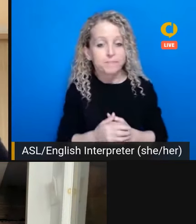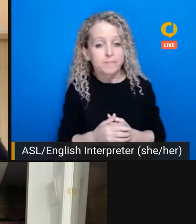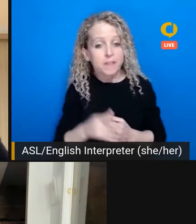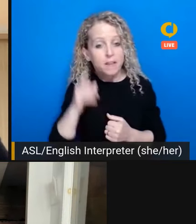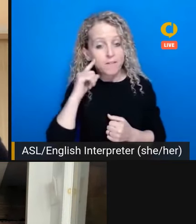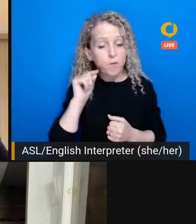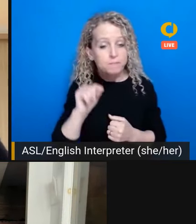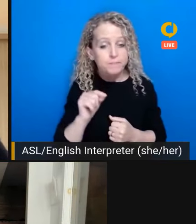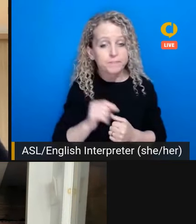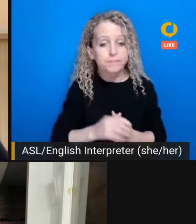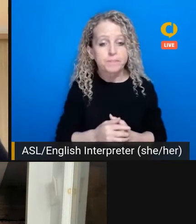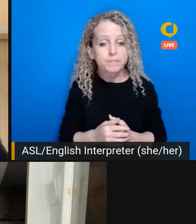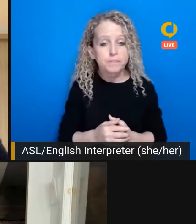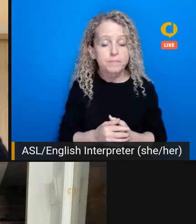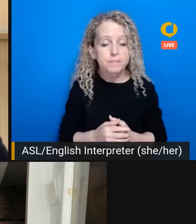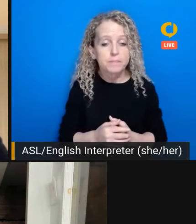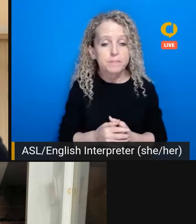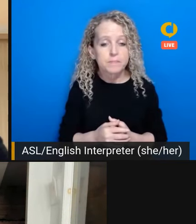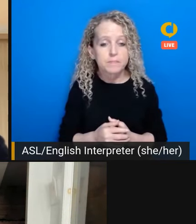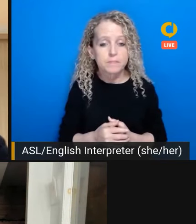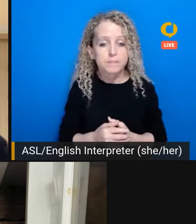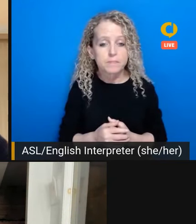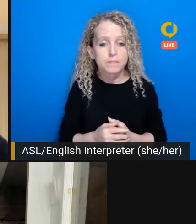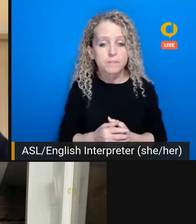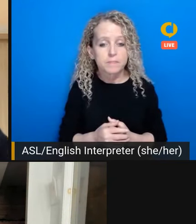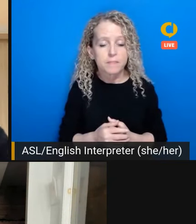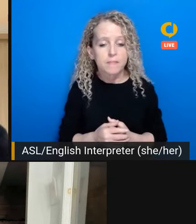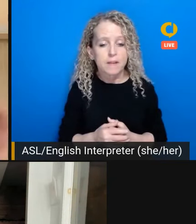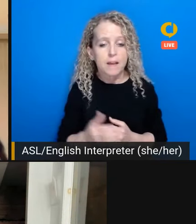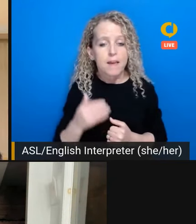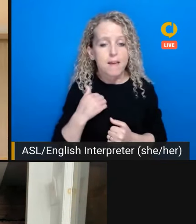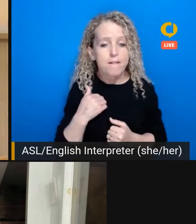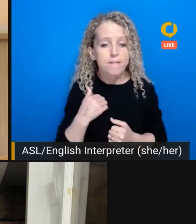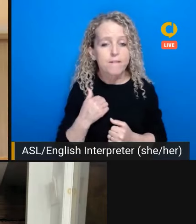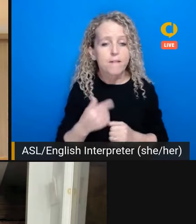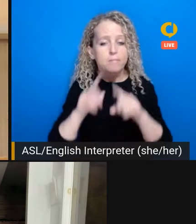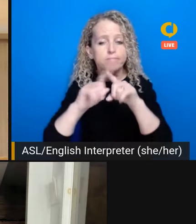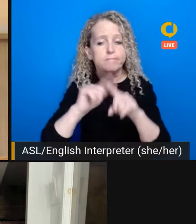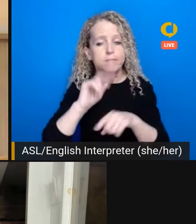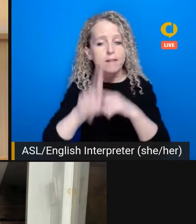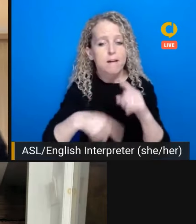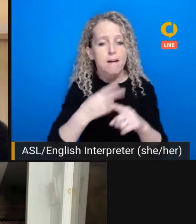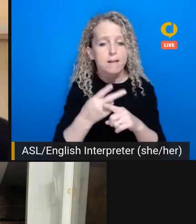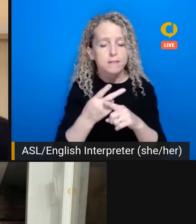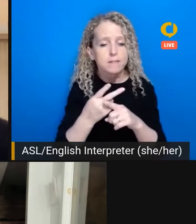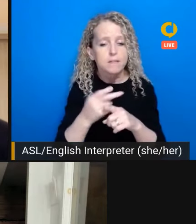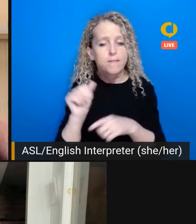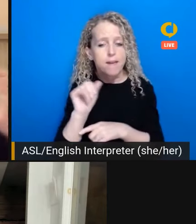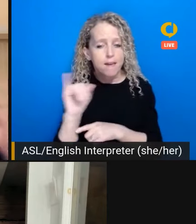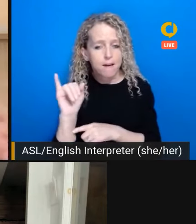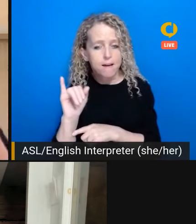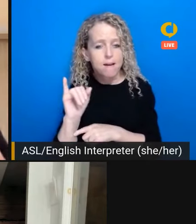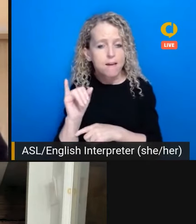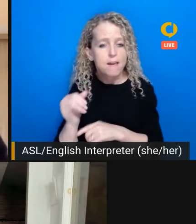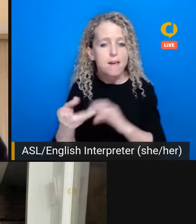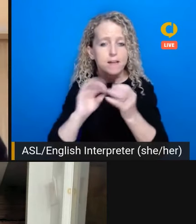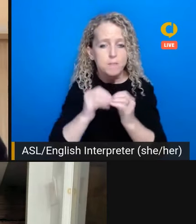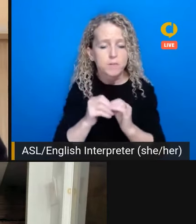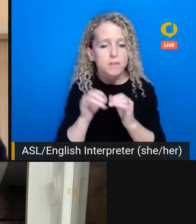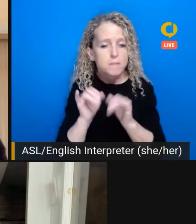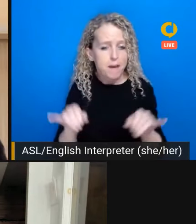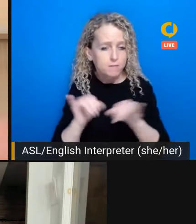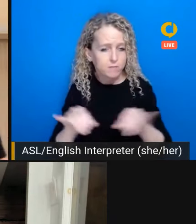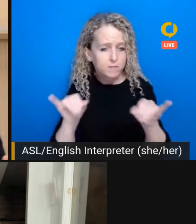used ANT-based algorithms. So there are different types of AI, and the ANT-based